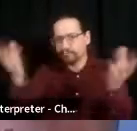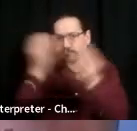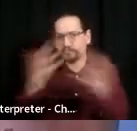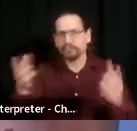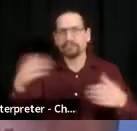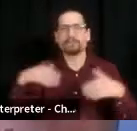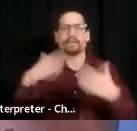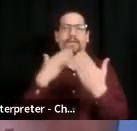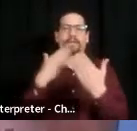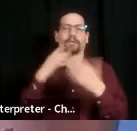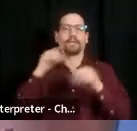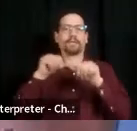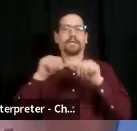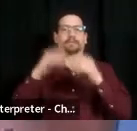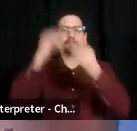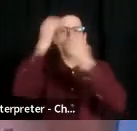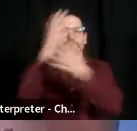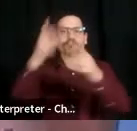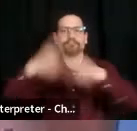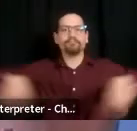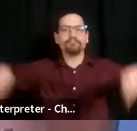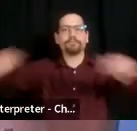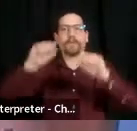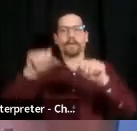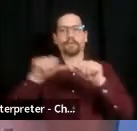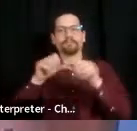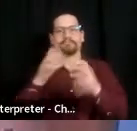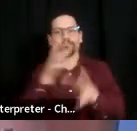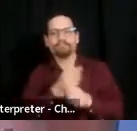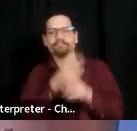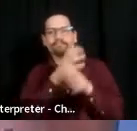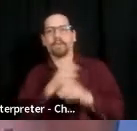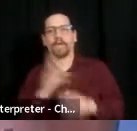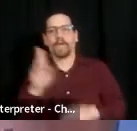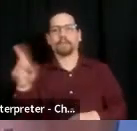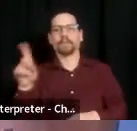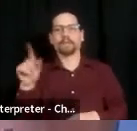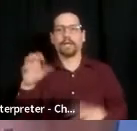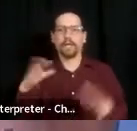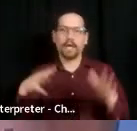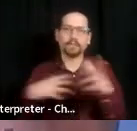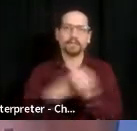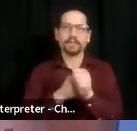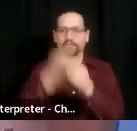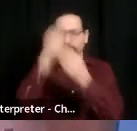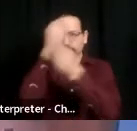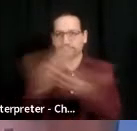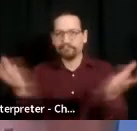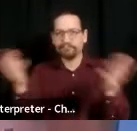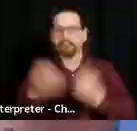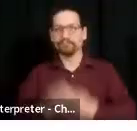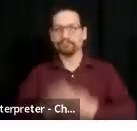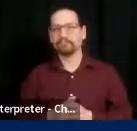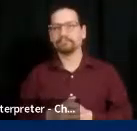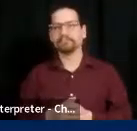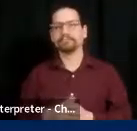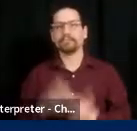to Newport, up to Northern Rhode Island through the Woonsocket as well. So thank you to all Rhode Islands.